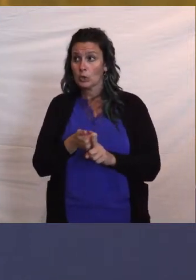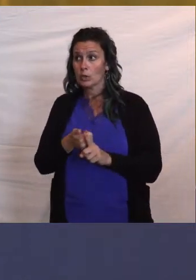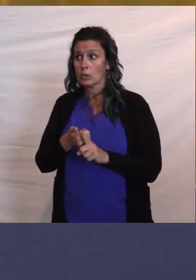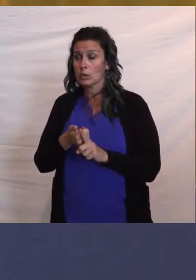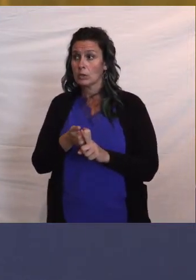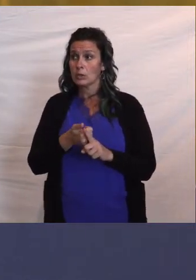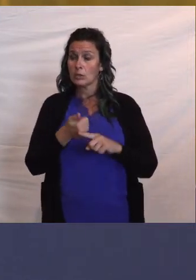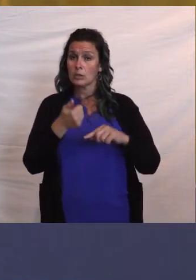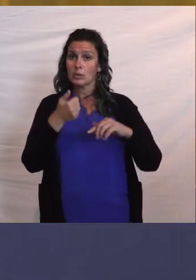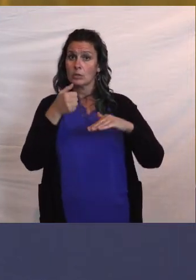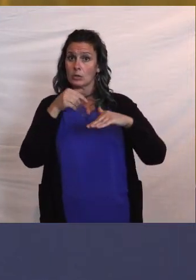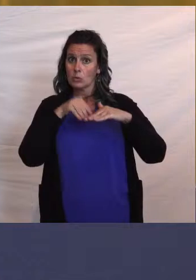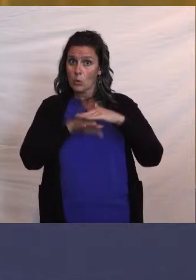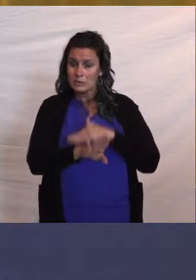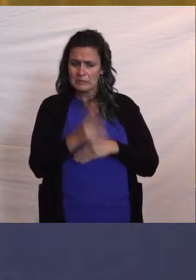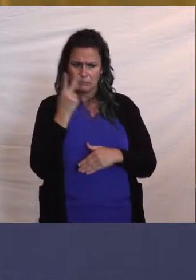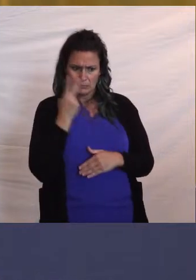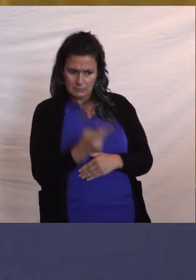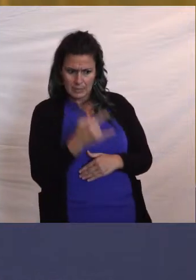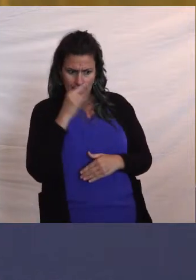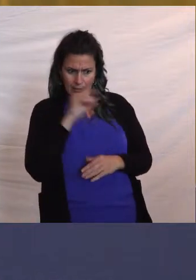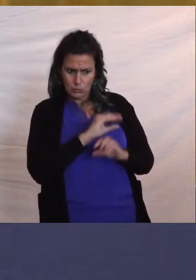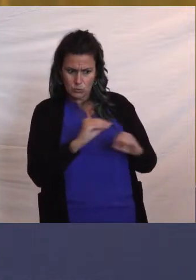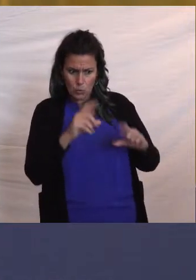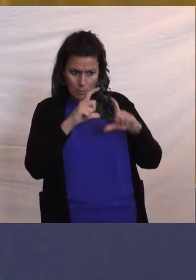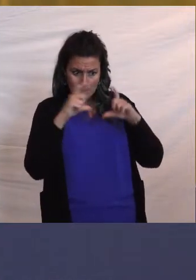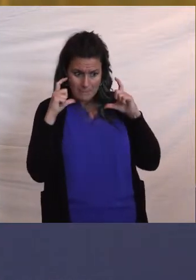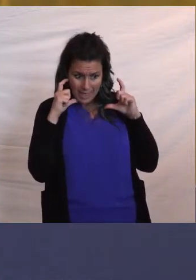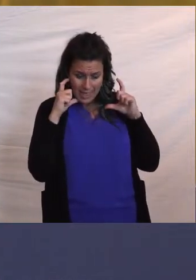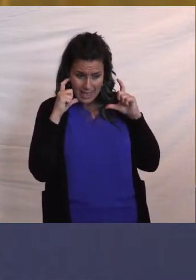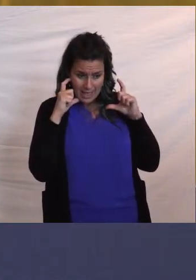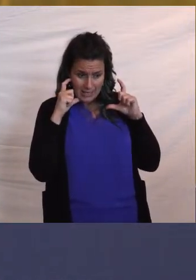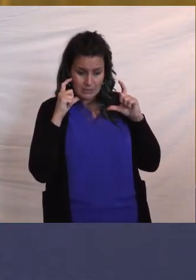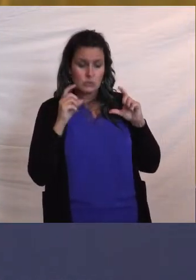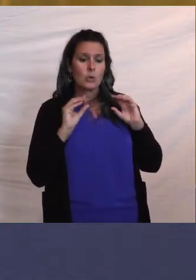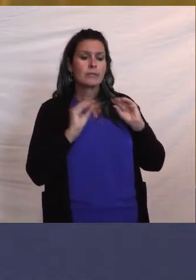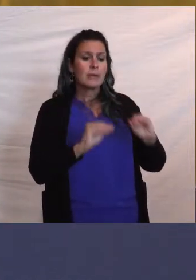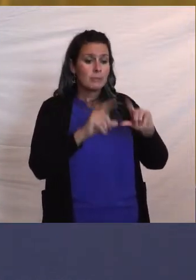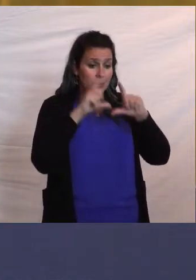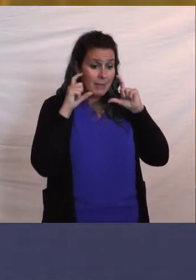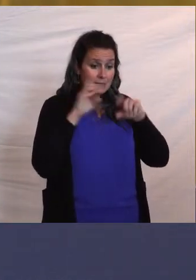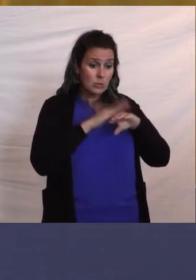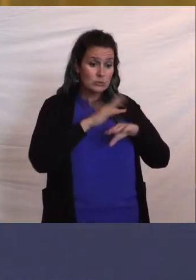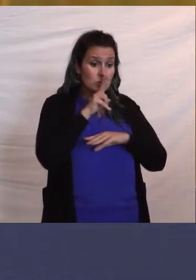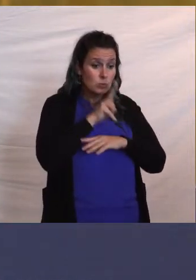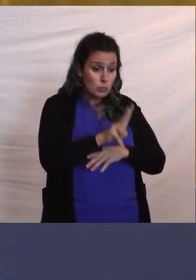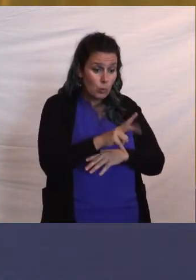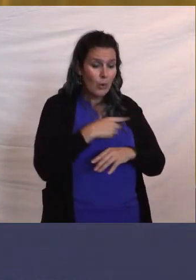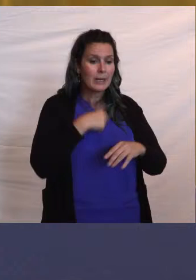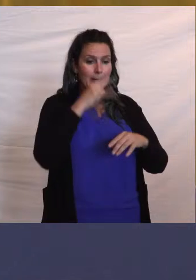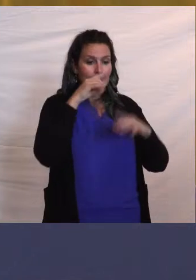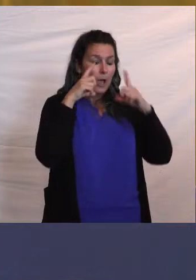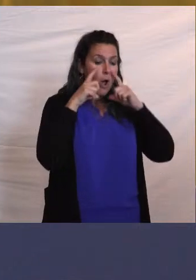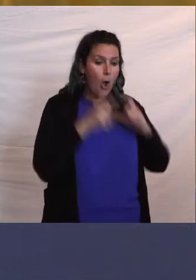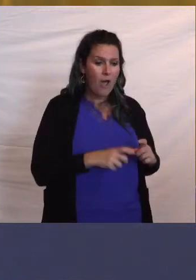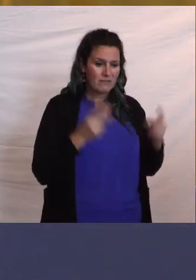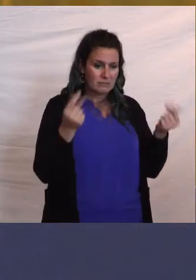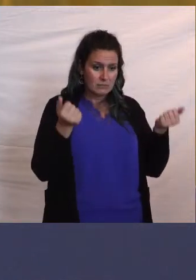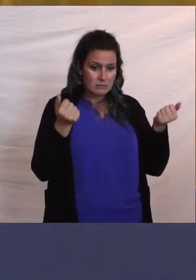goes in and sees a kid not wearing a mask, or they put the mask on the 2-year-old, the kid is running around, rips off the mask